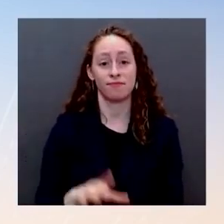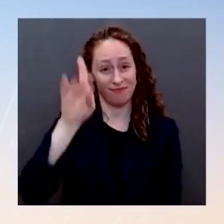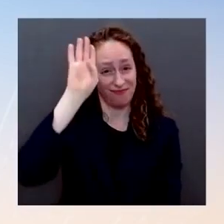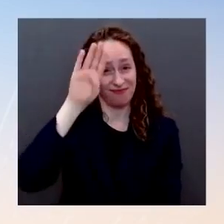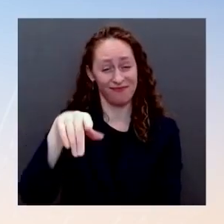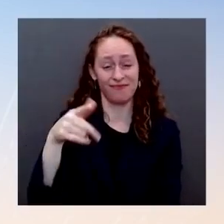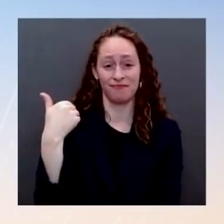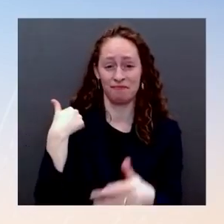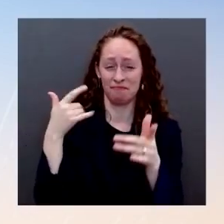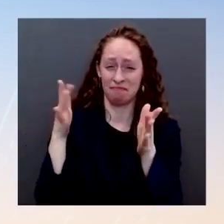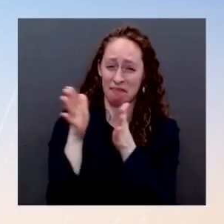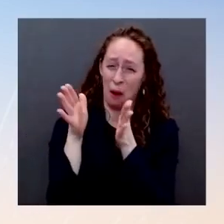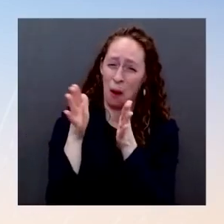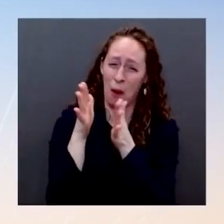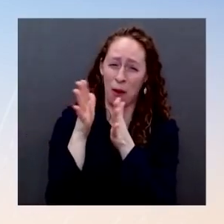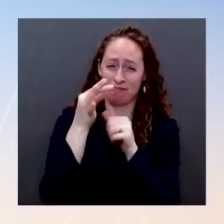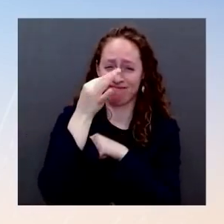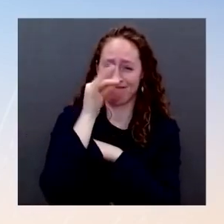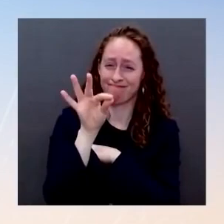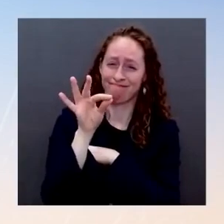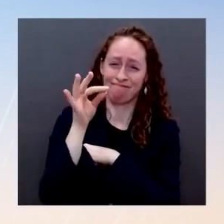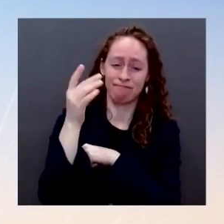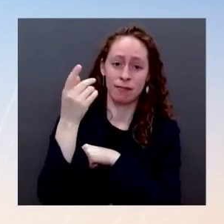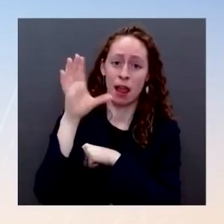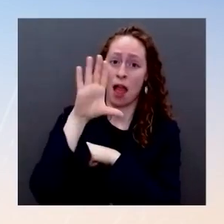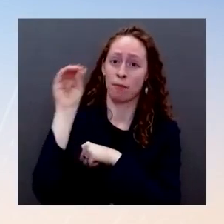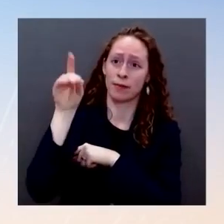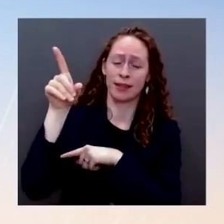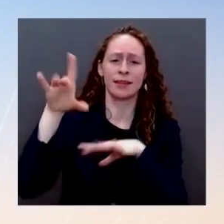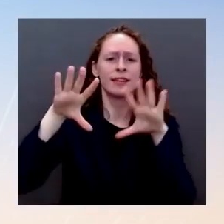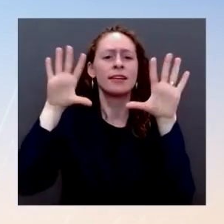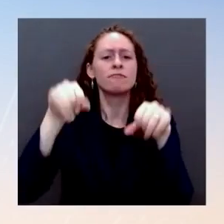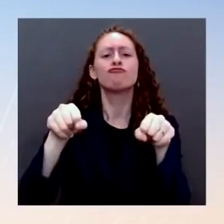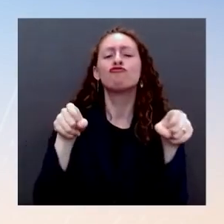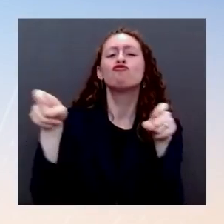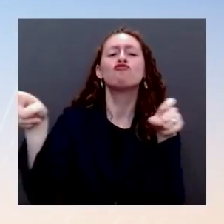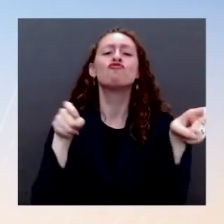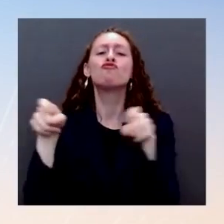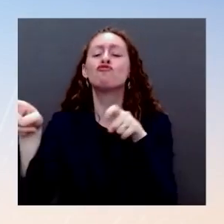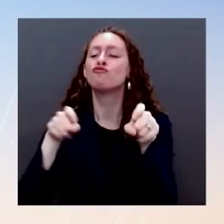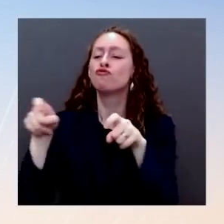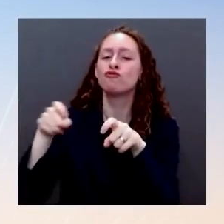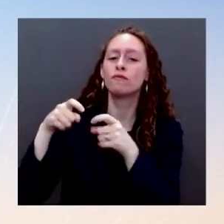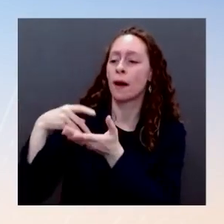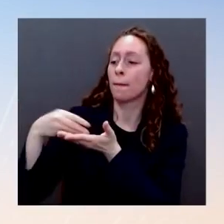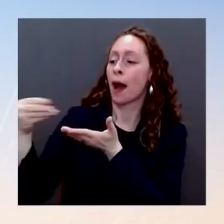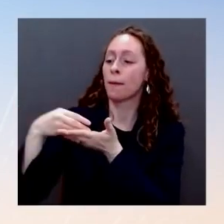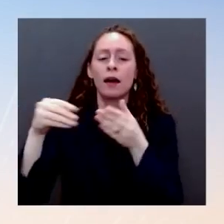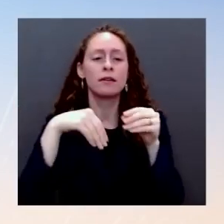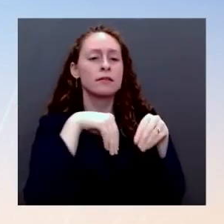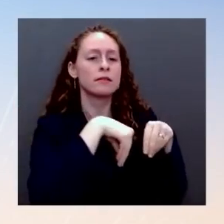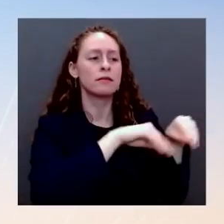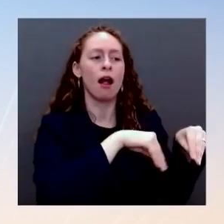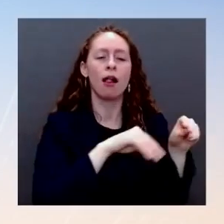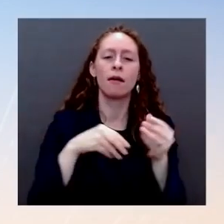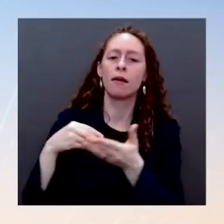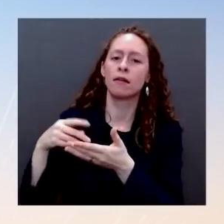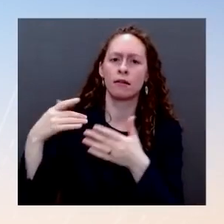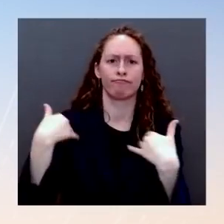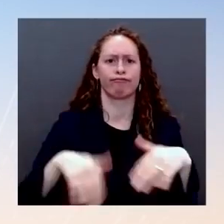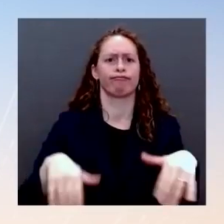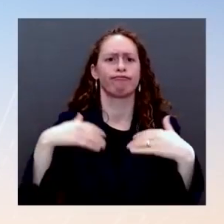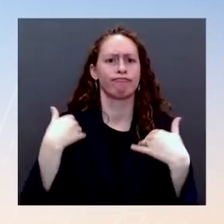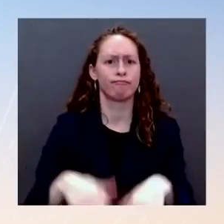their product, and consumers at the grocery store who pay more. So just to be clear, farmers, ranchers, and poultry growers, of course, they